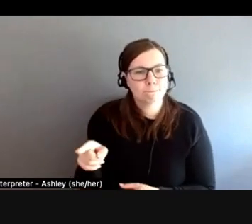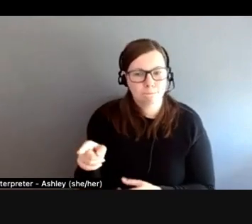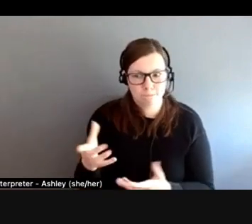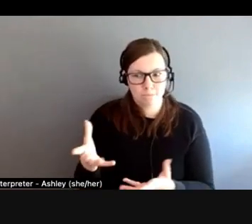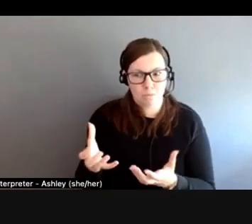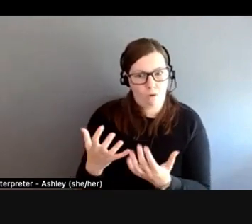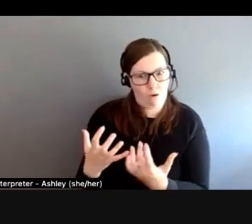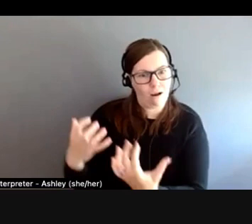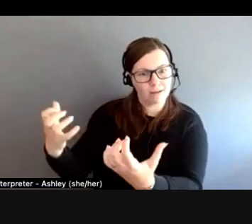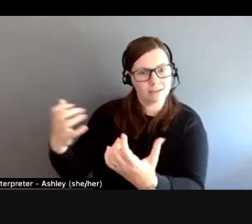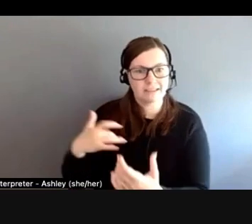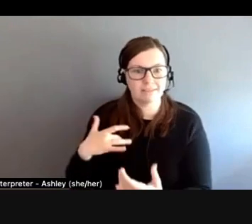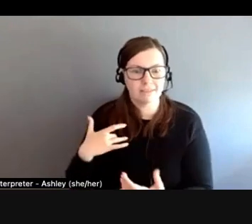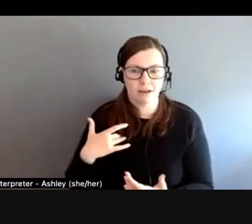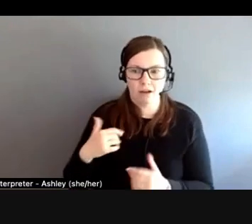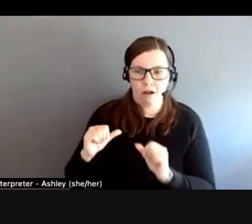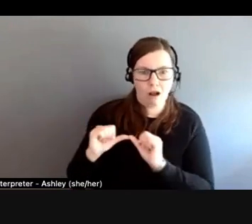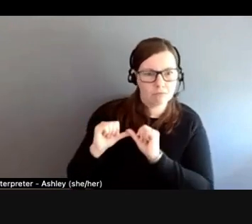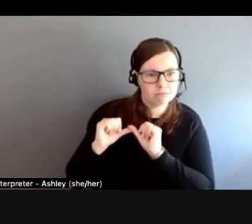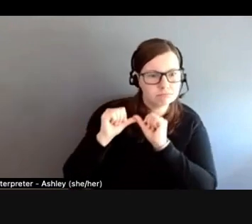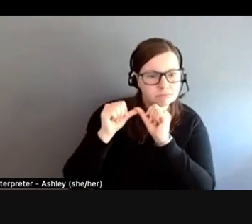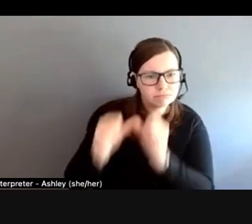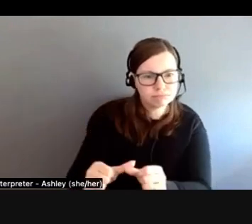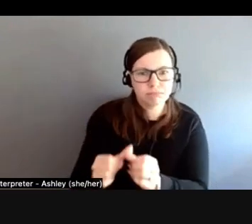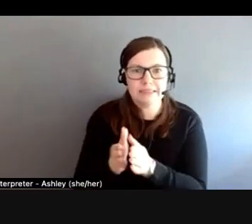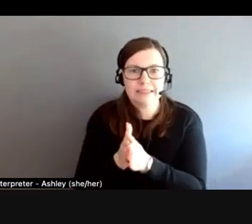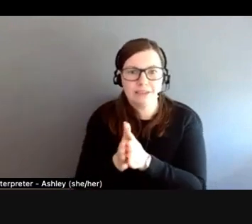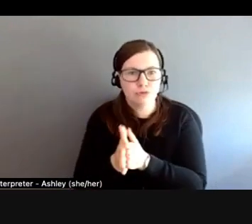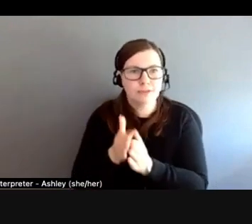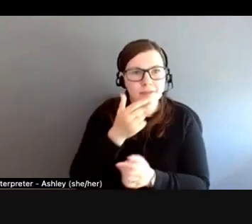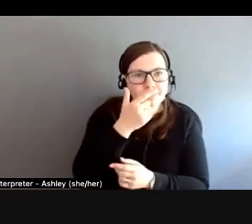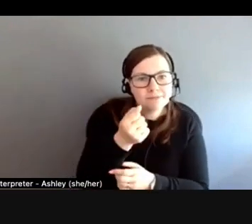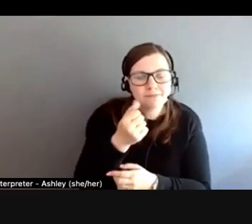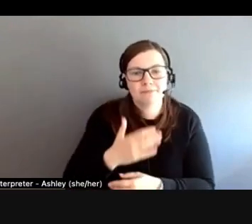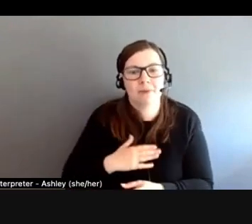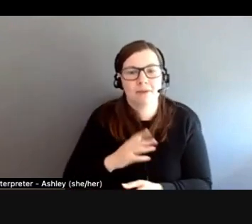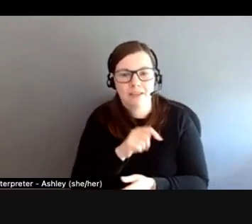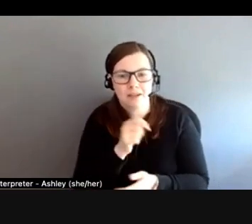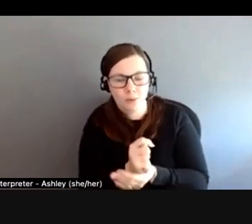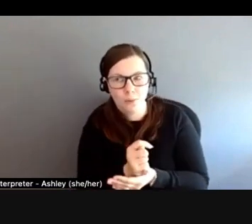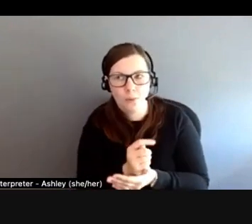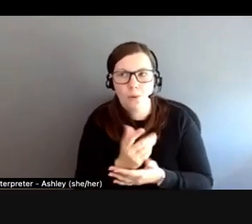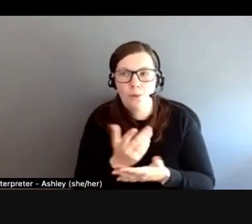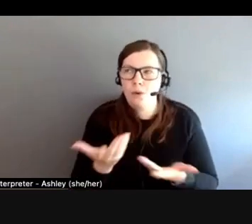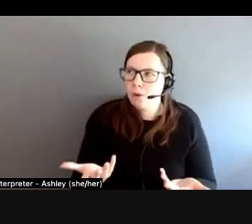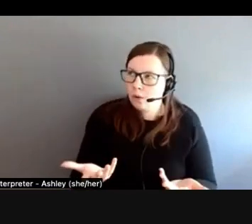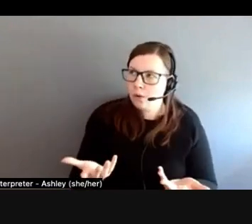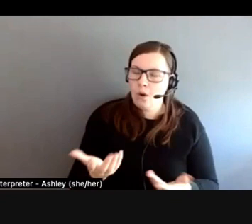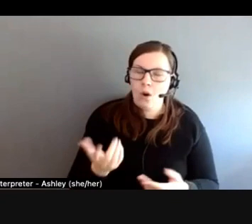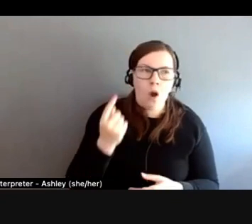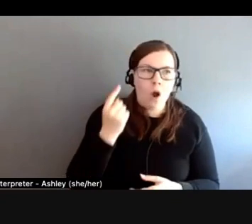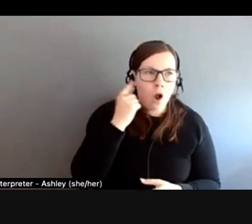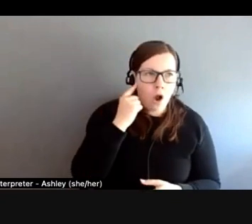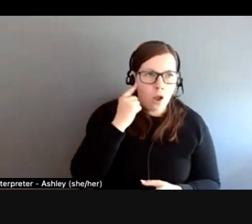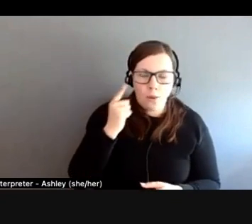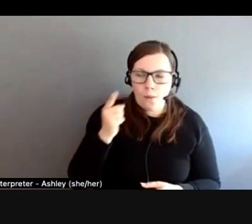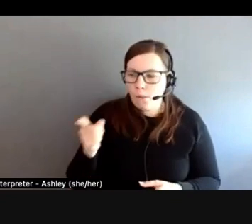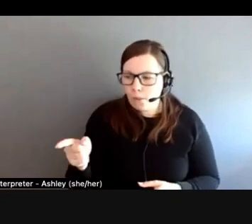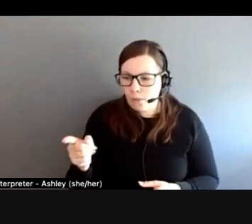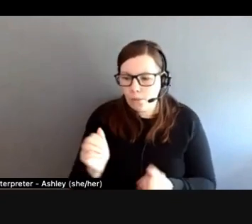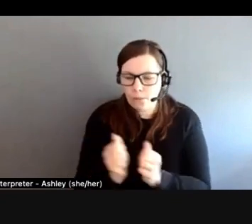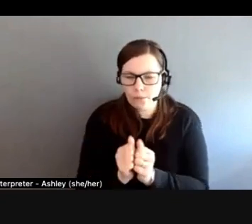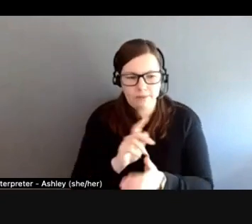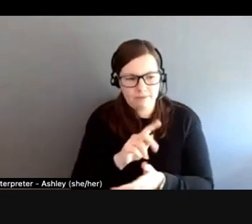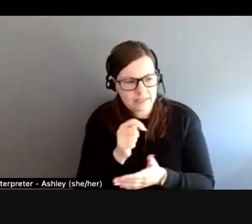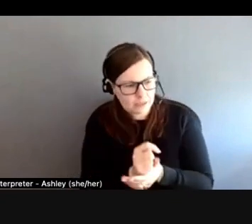combine audio and video with images to engage and